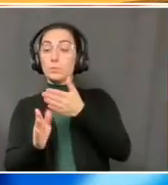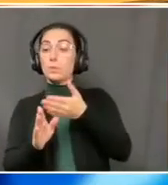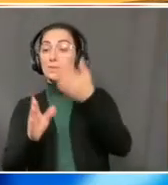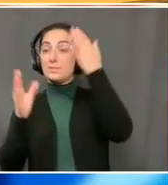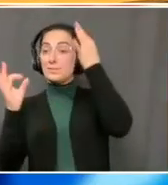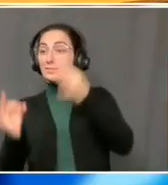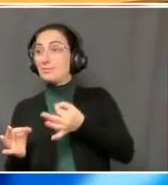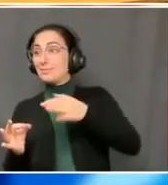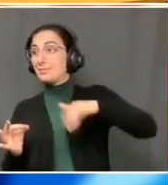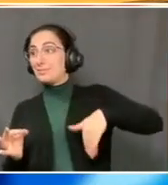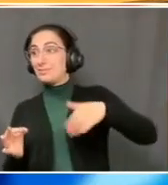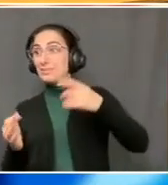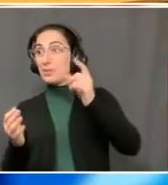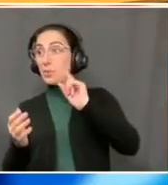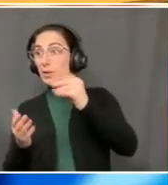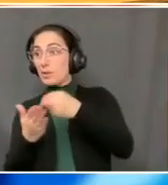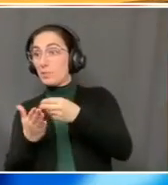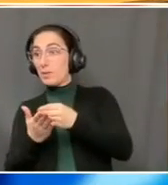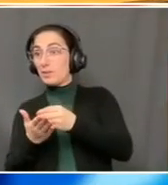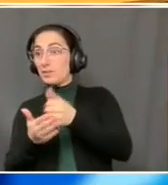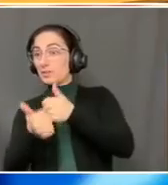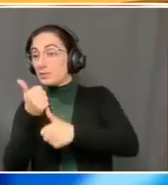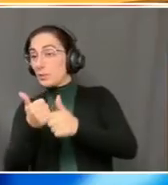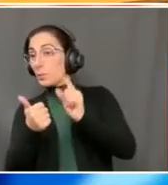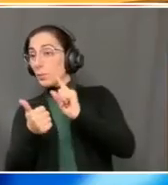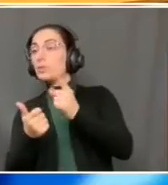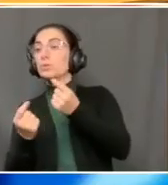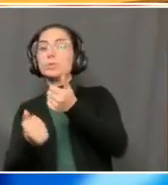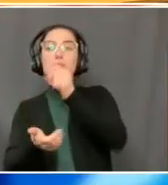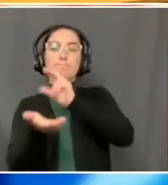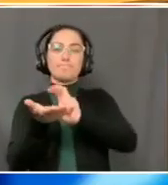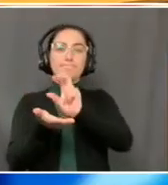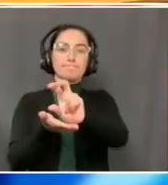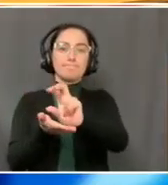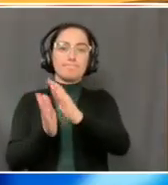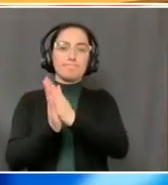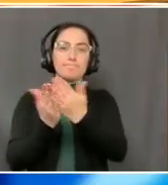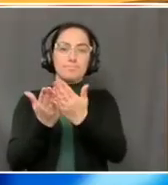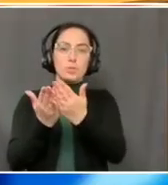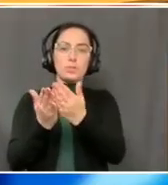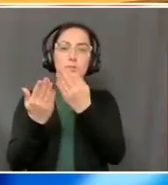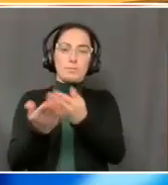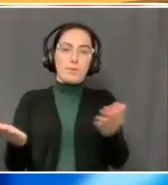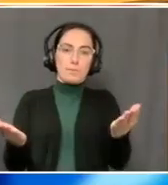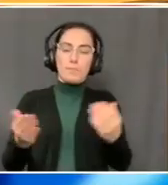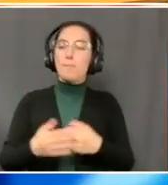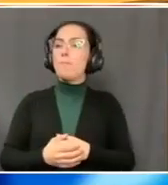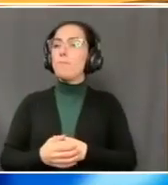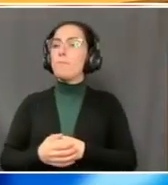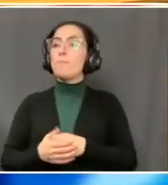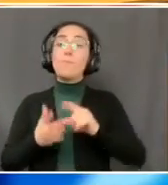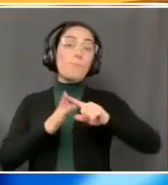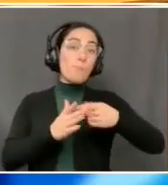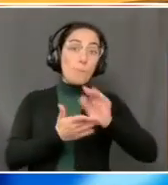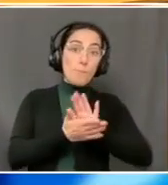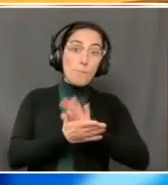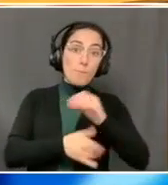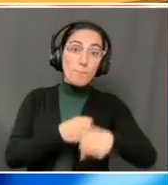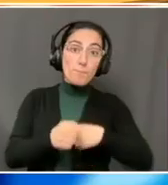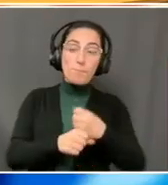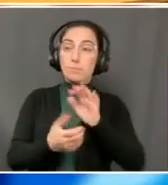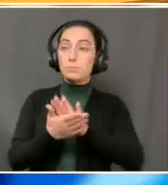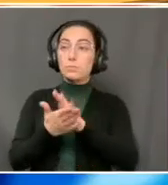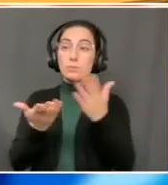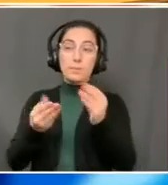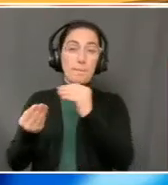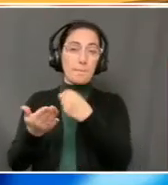distribution subcategory. And what happens during the school year, once the school year starts, schools will sometimes move money